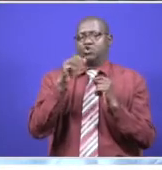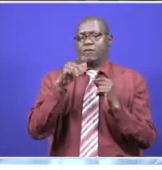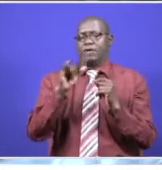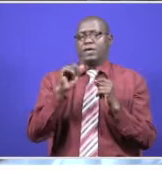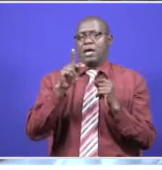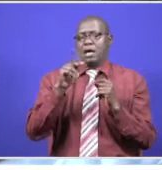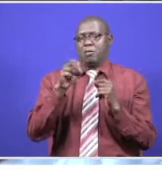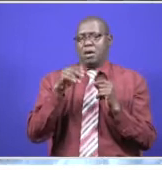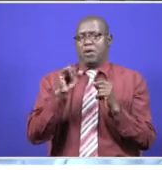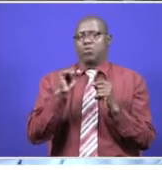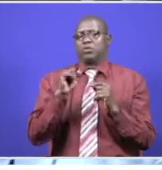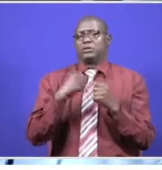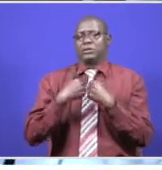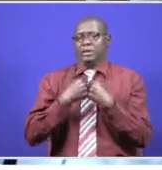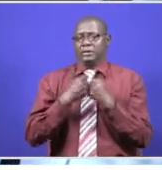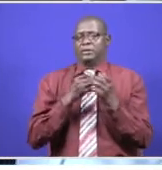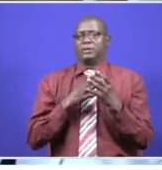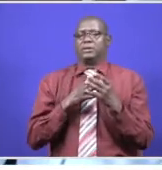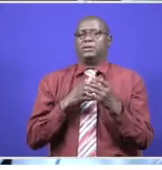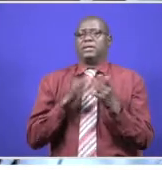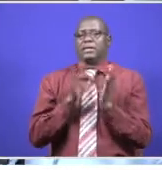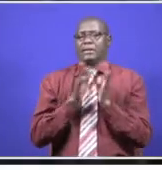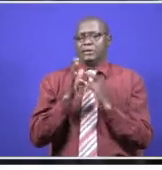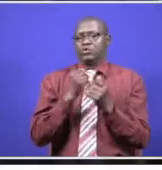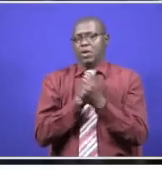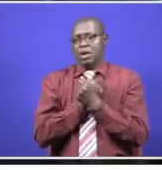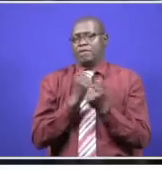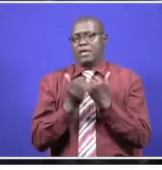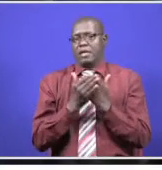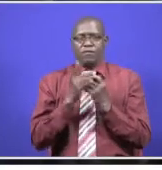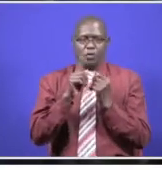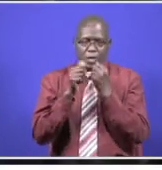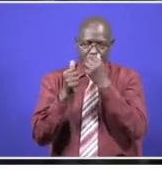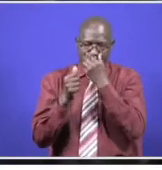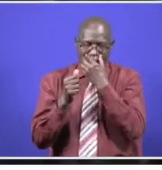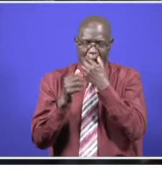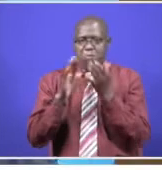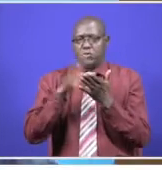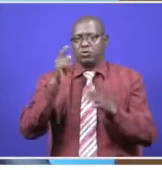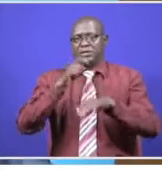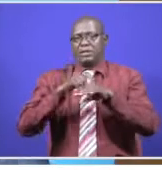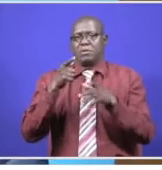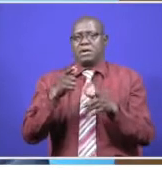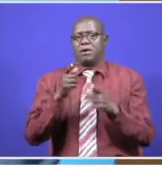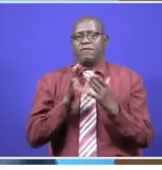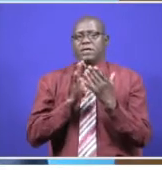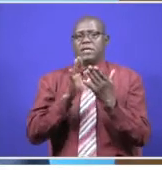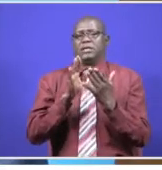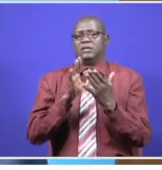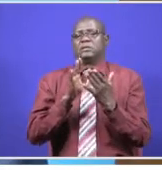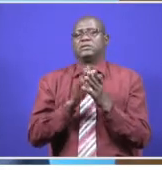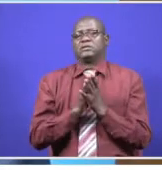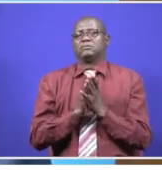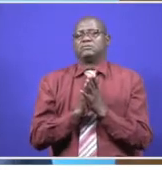Christians to love and care for one another during this period where most counties are facing droughts. My purpose of living